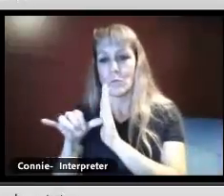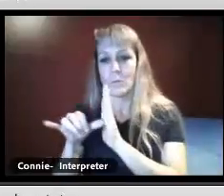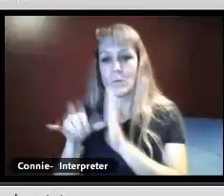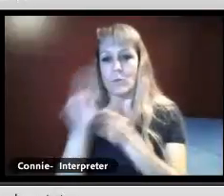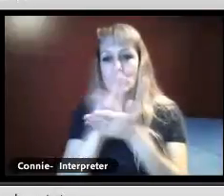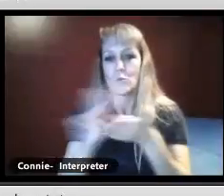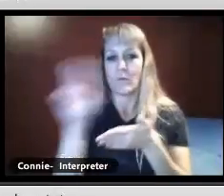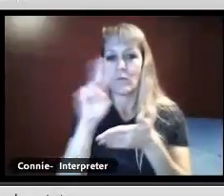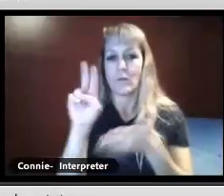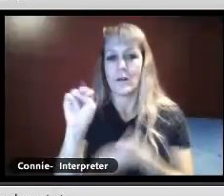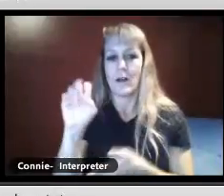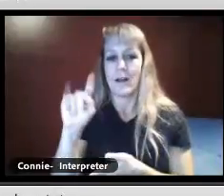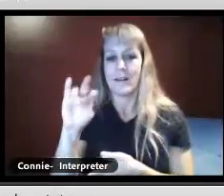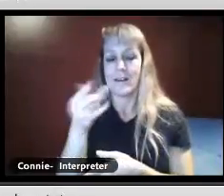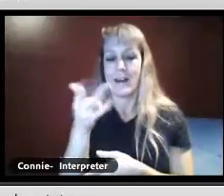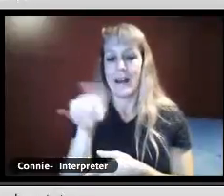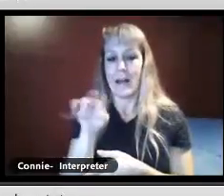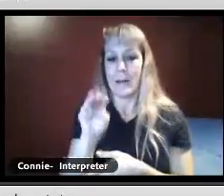of Nottingham Chemistry Department